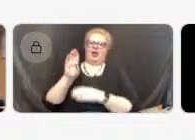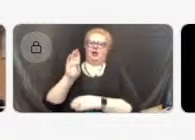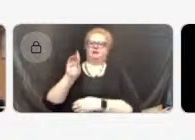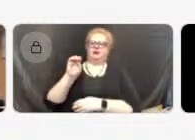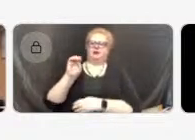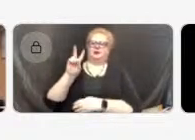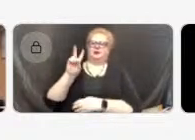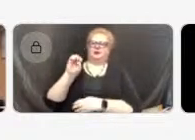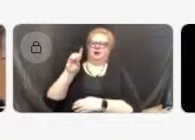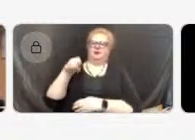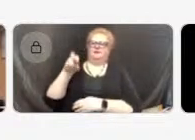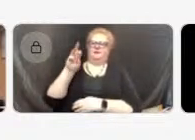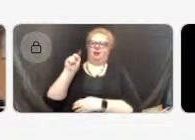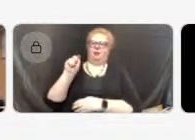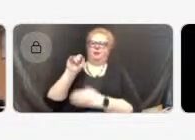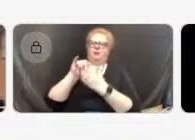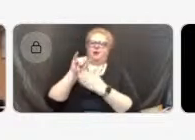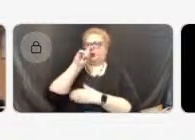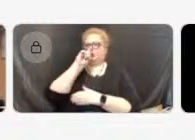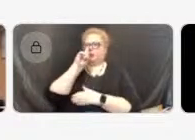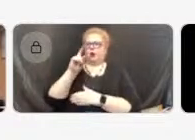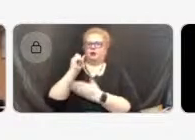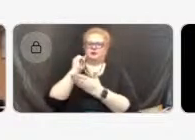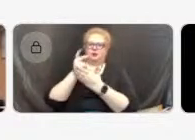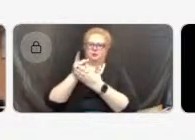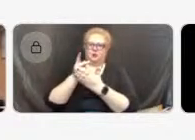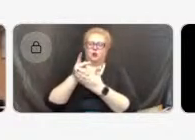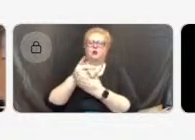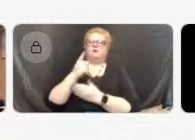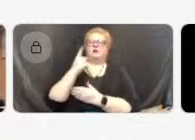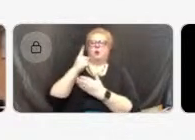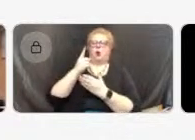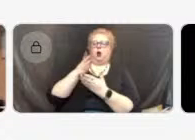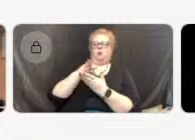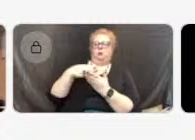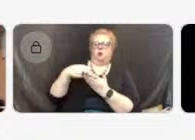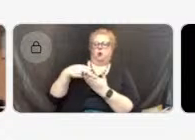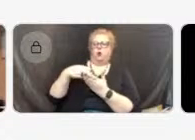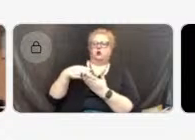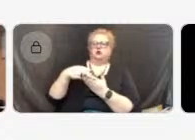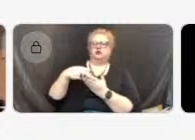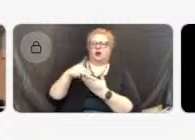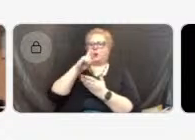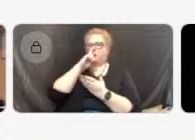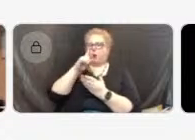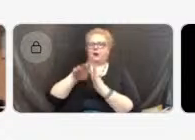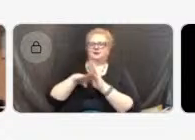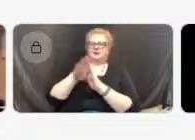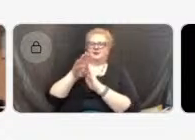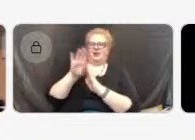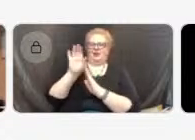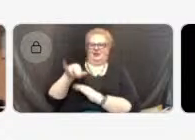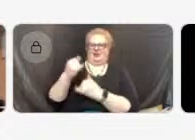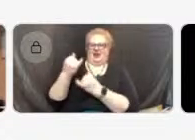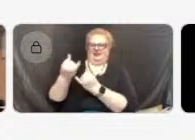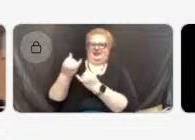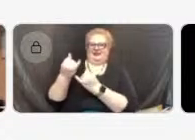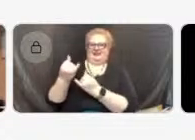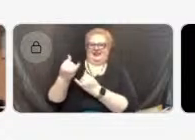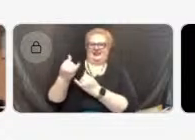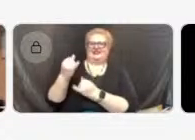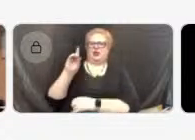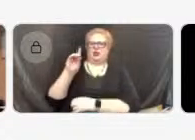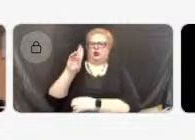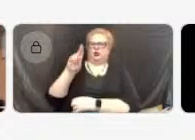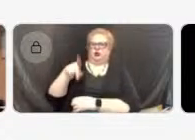approved, and a portion was developed. That's where that existing duplex that Commissioner Hart had mentioned,